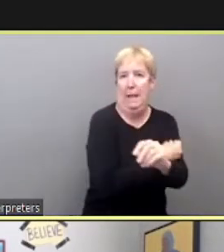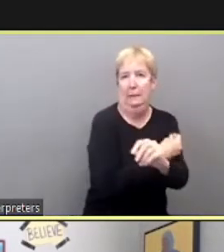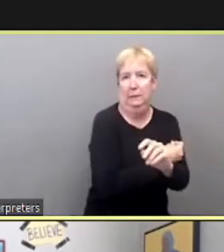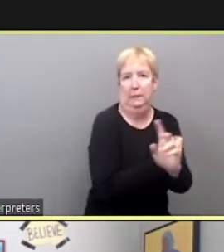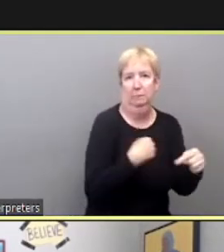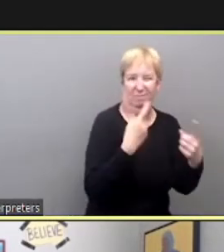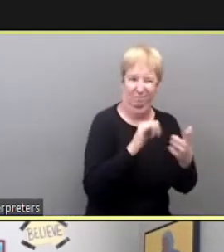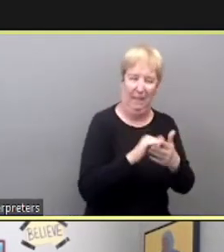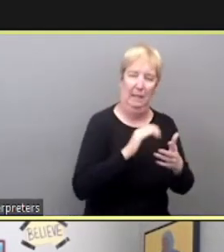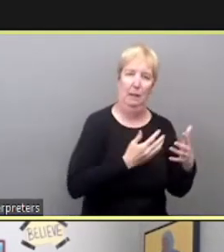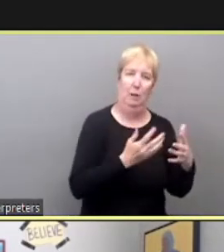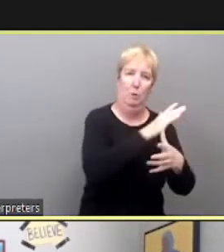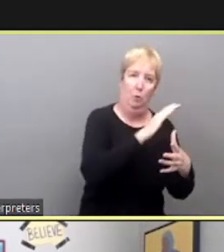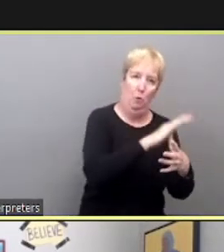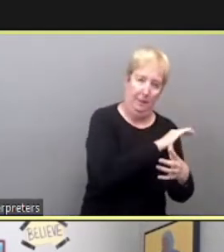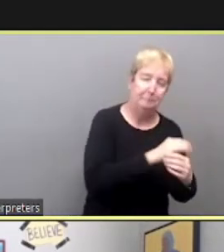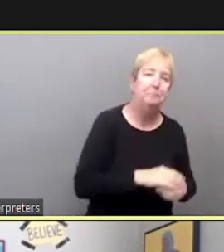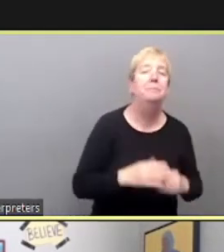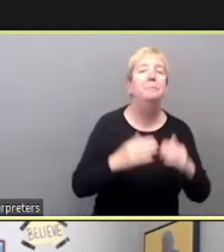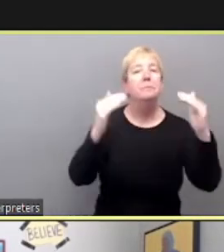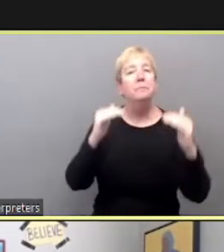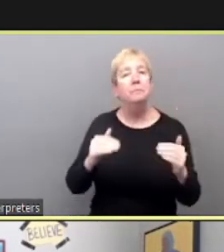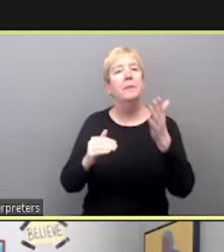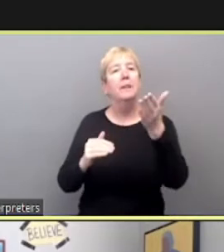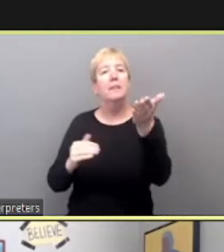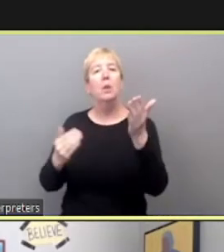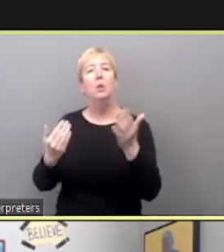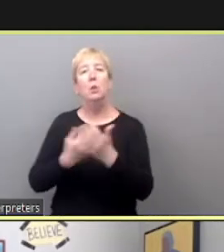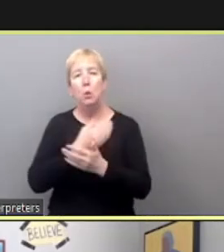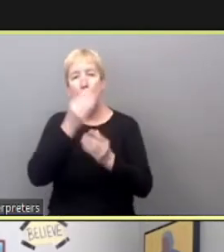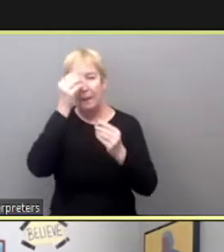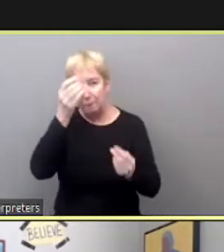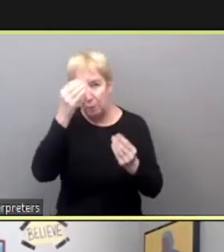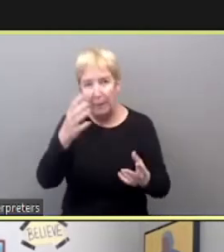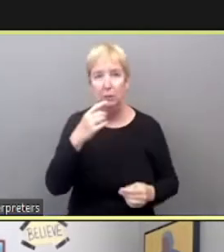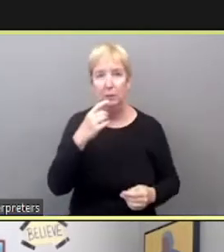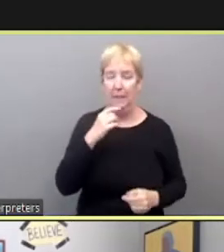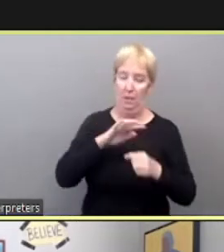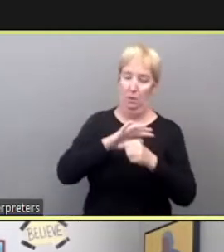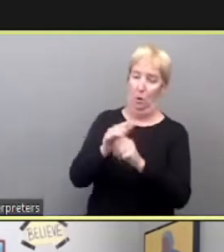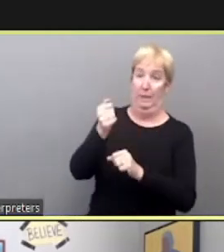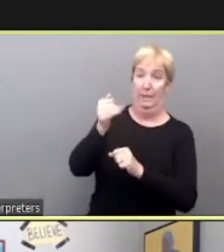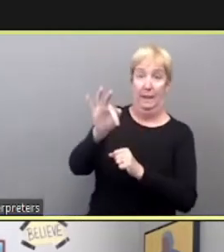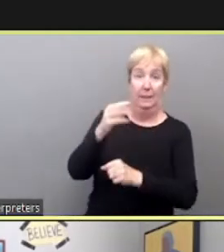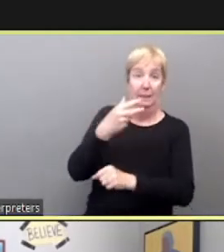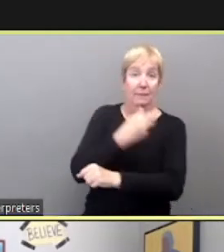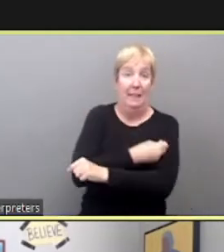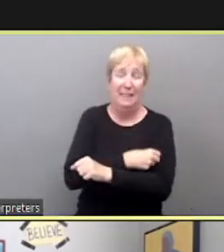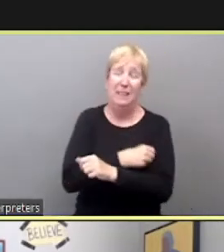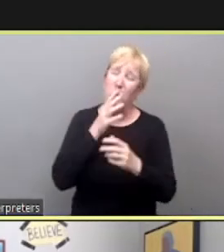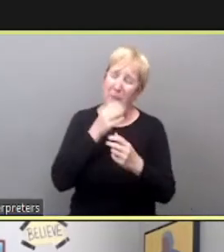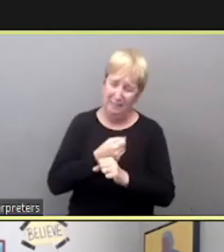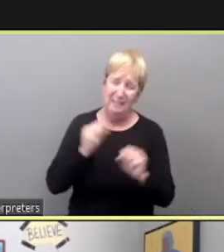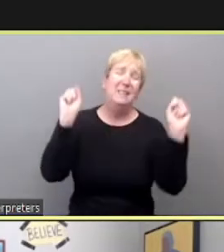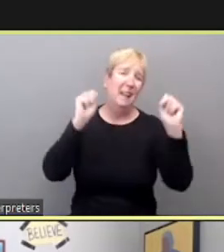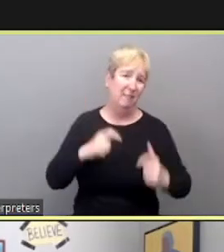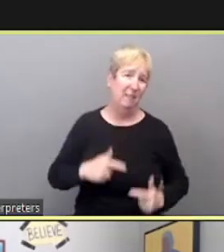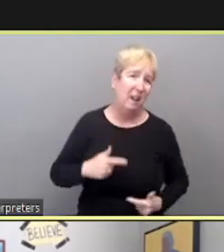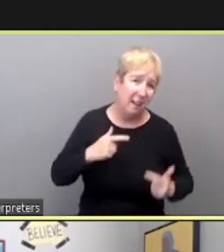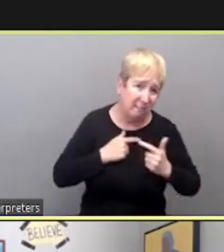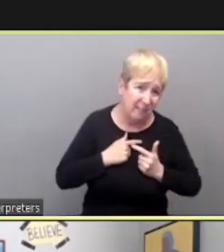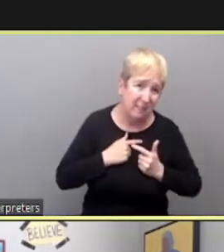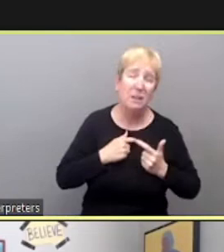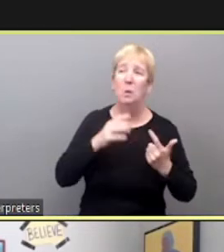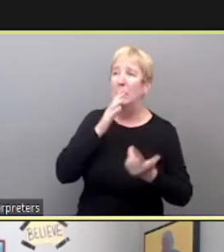Human Services Department, showing that the COVID-19 vaccine once again saves lives and prevents hospitalizations